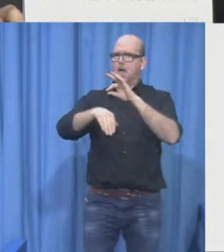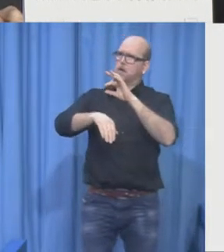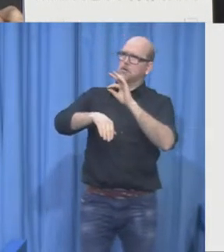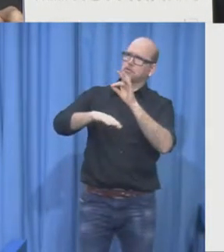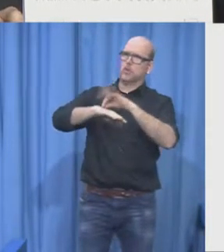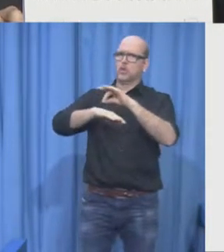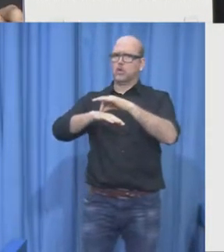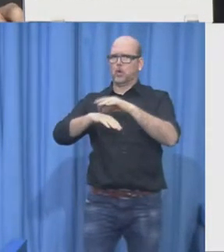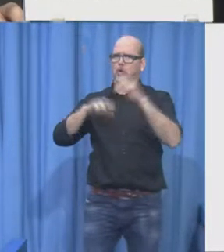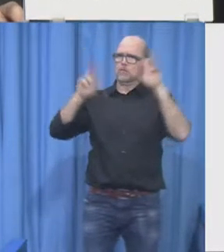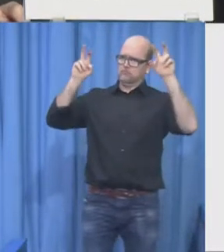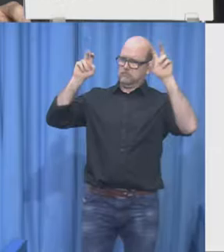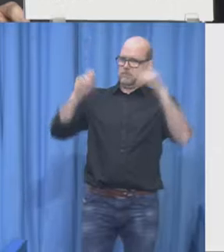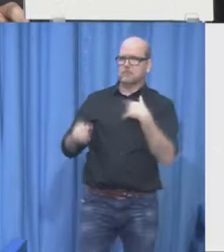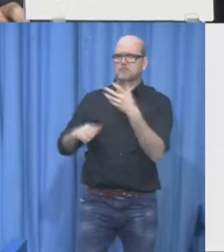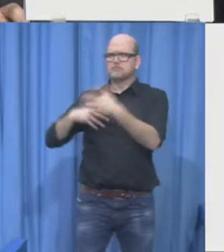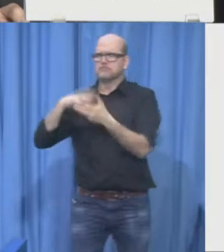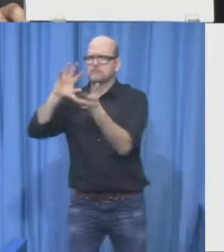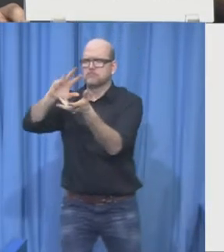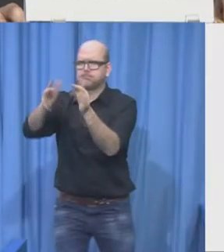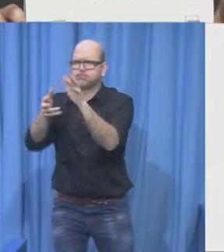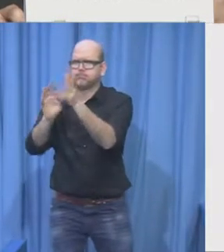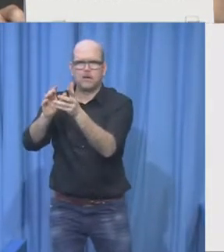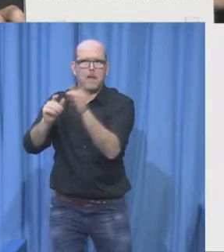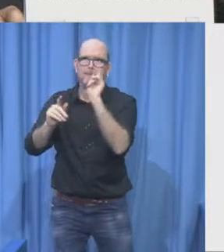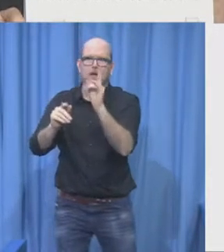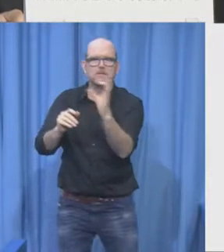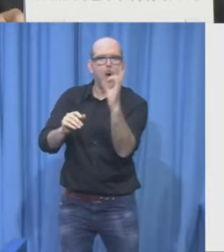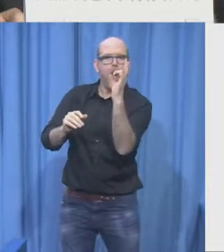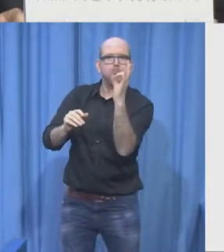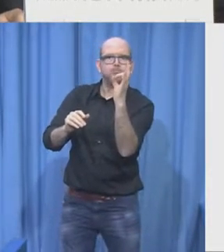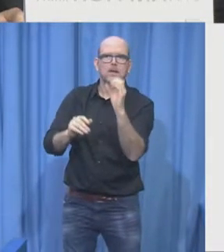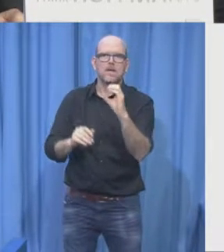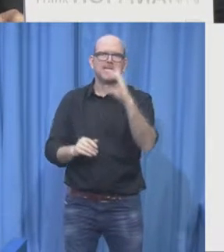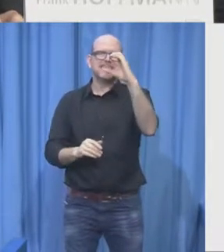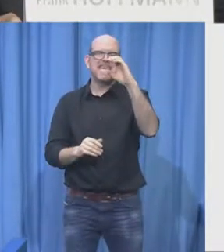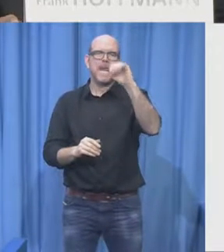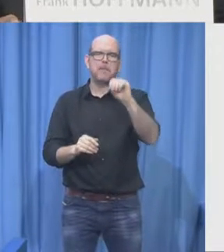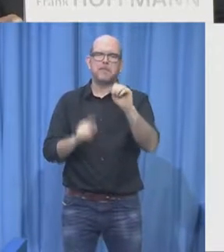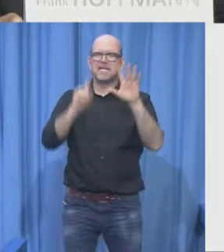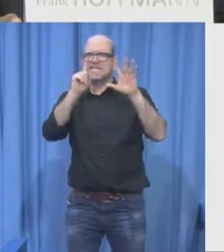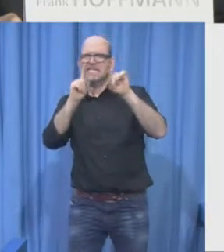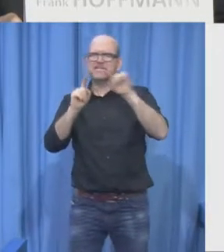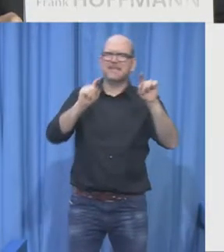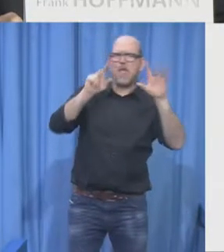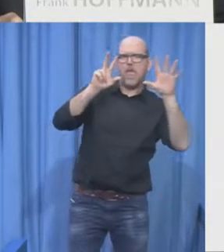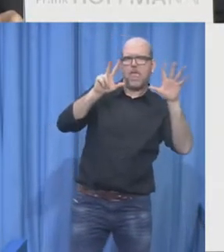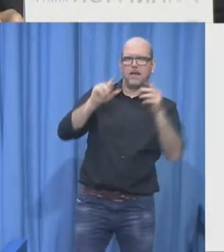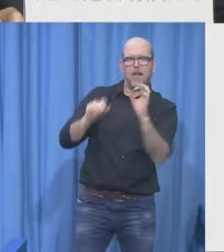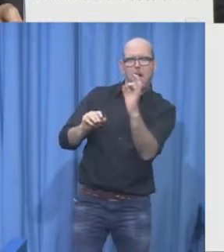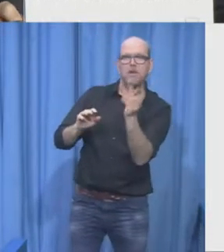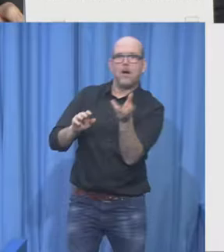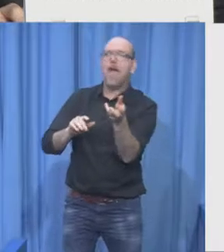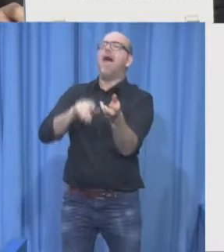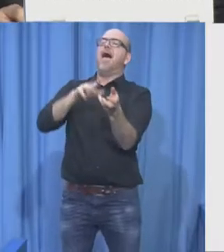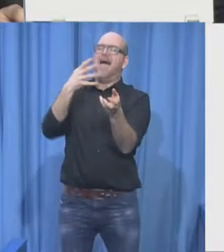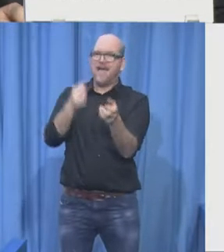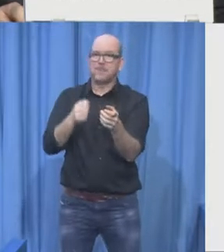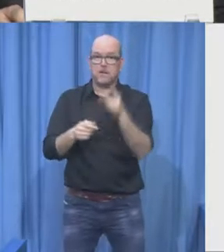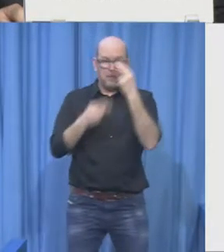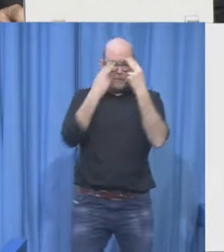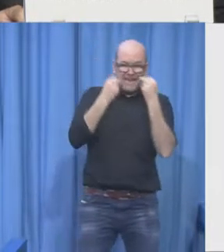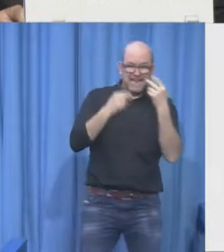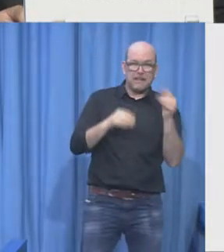these haptic orientation stripes to perform their examination. And the program